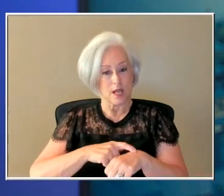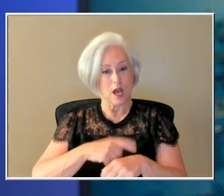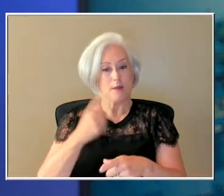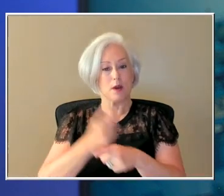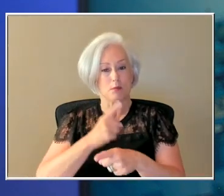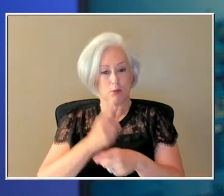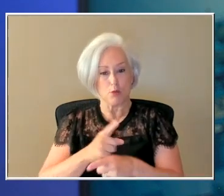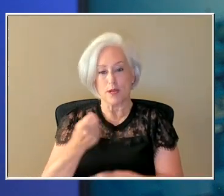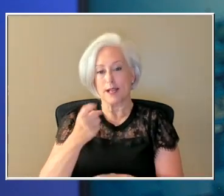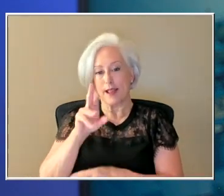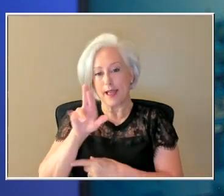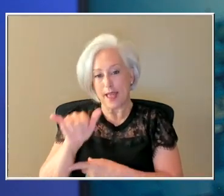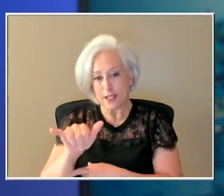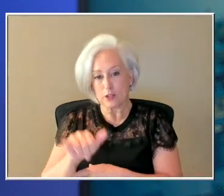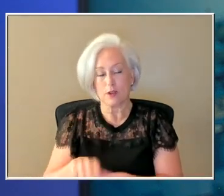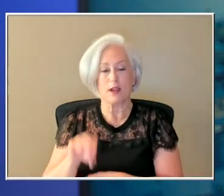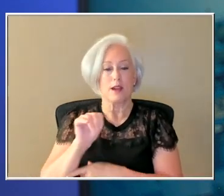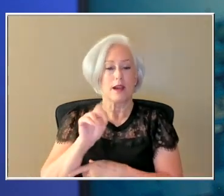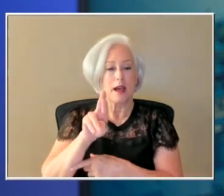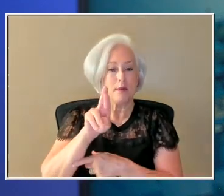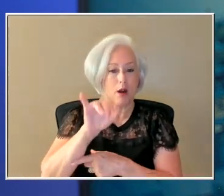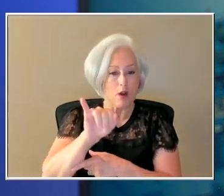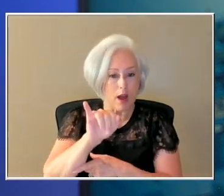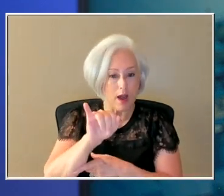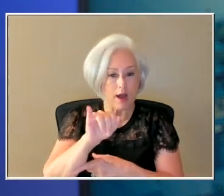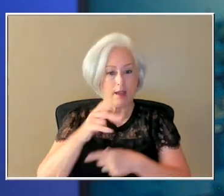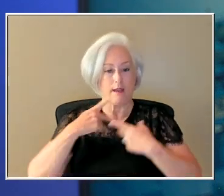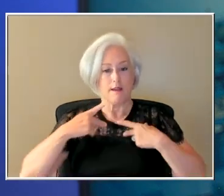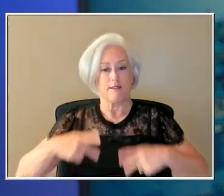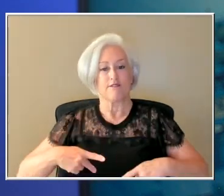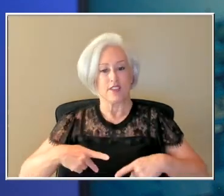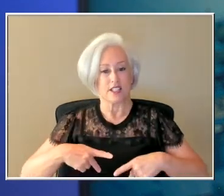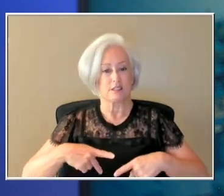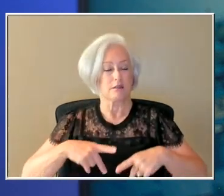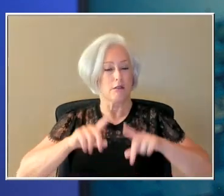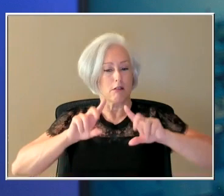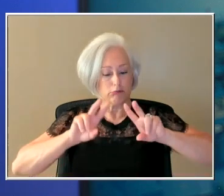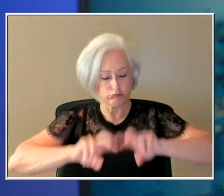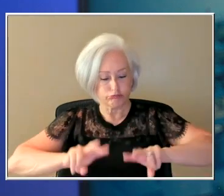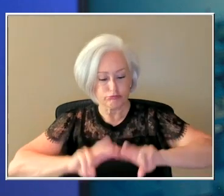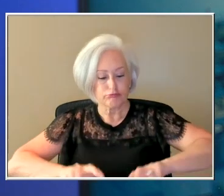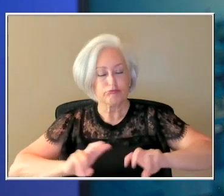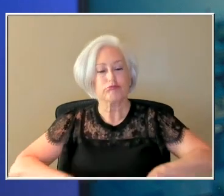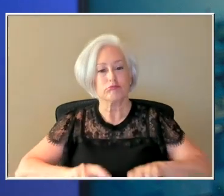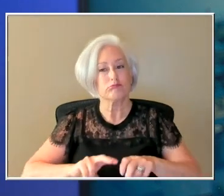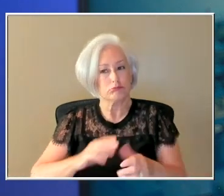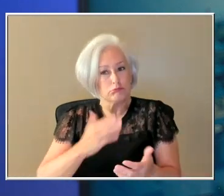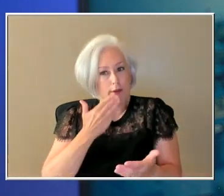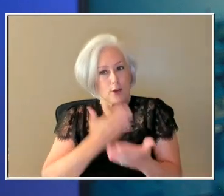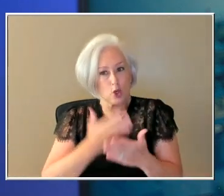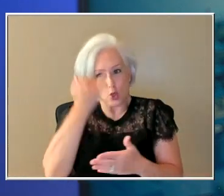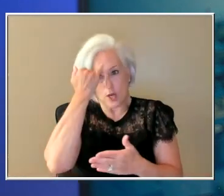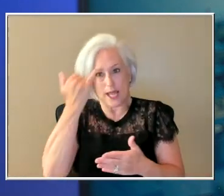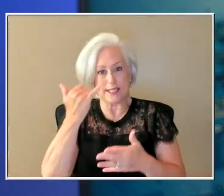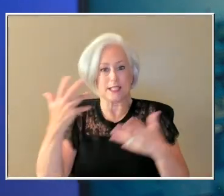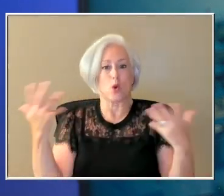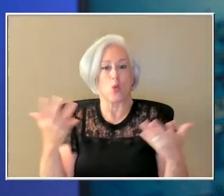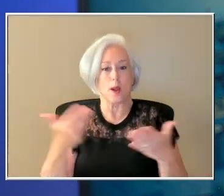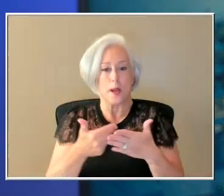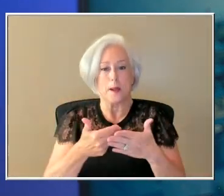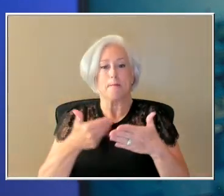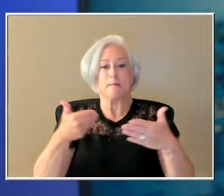MRI scans, physical examination, history. We usually have a fairly good idea as to what it is even before getting in there to